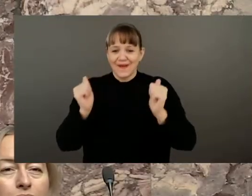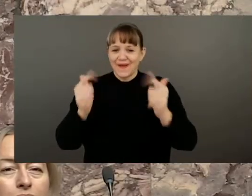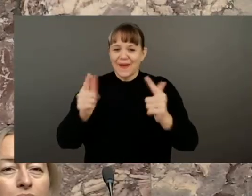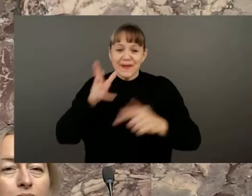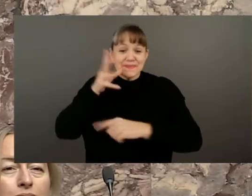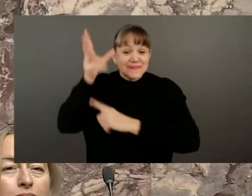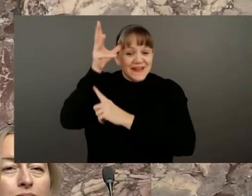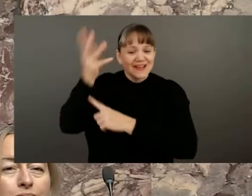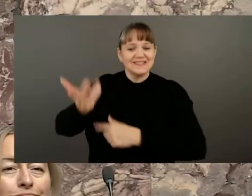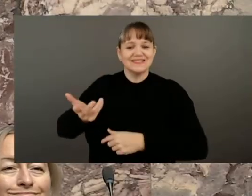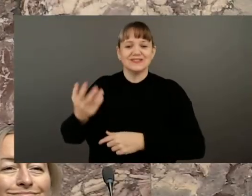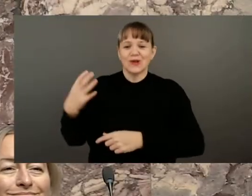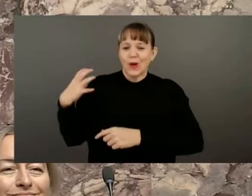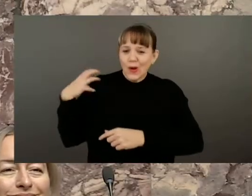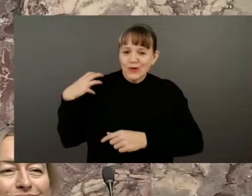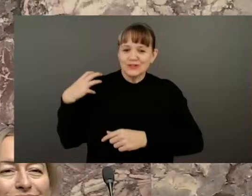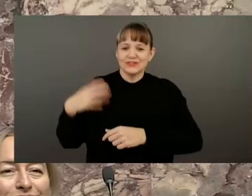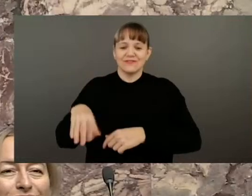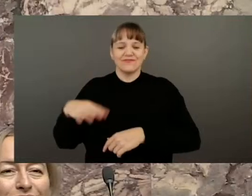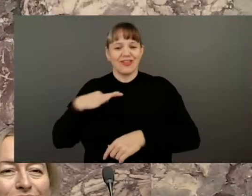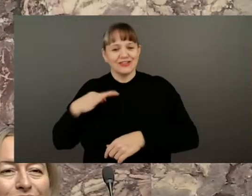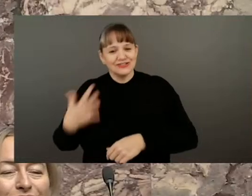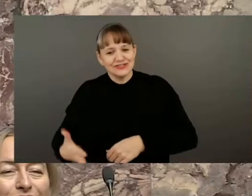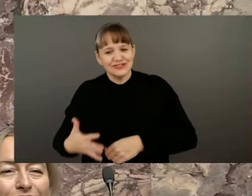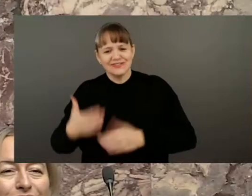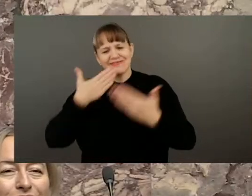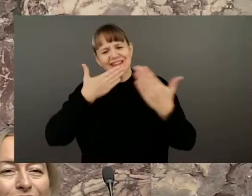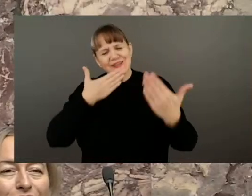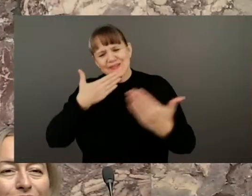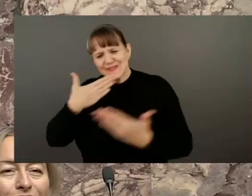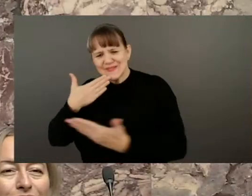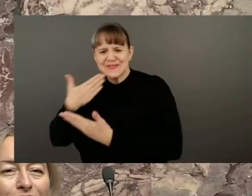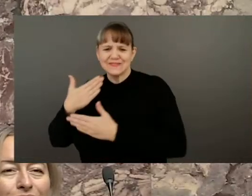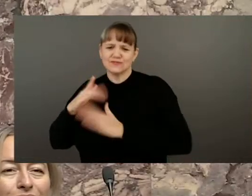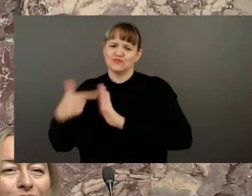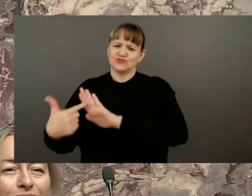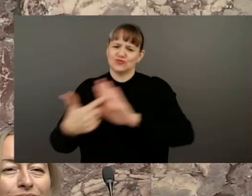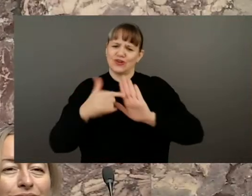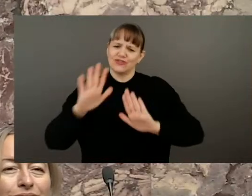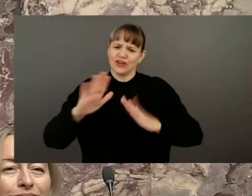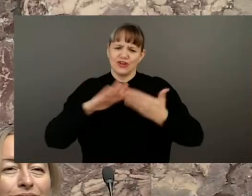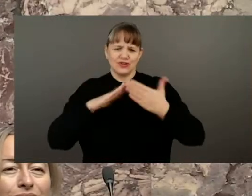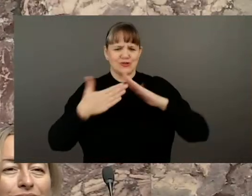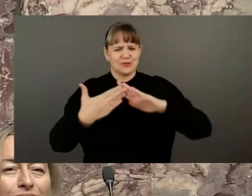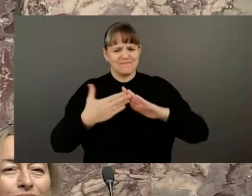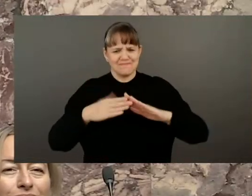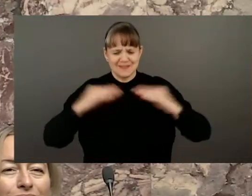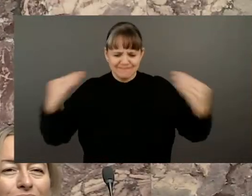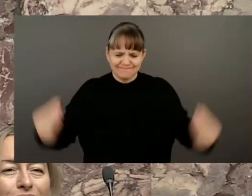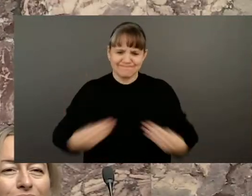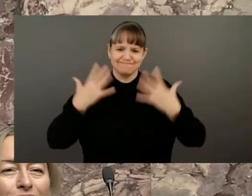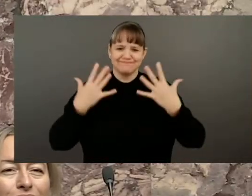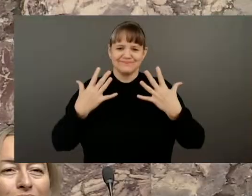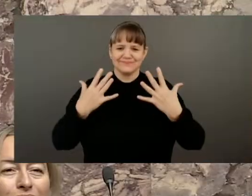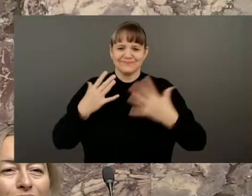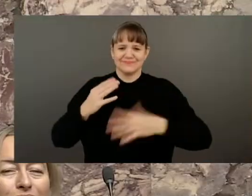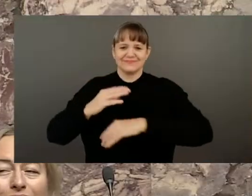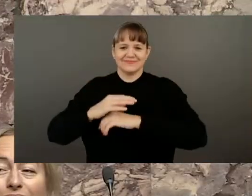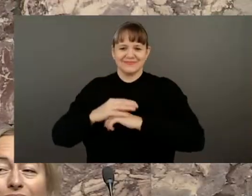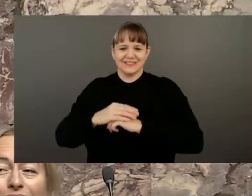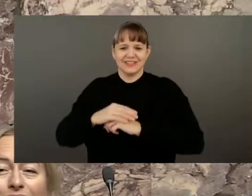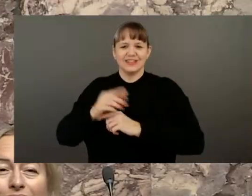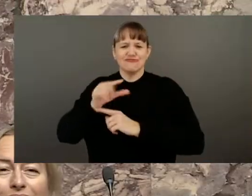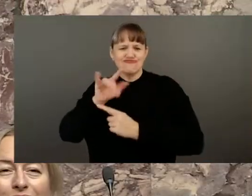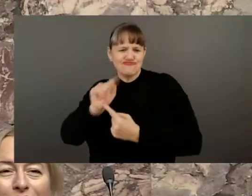when a community comes together. You embody the true spirit of the Kootenays, grit, teamwork, and heart. And finally, Mr. Speaker,